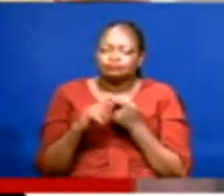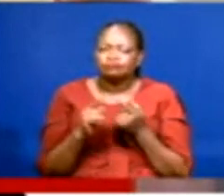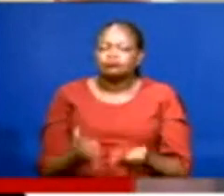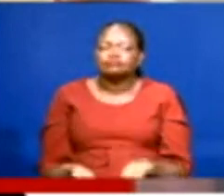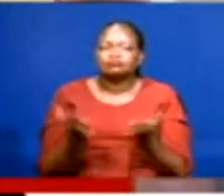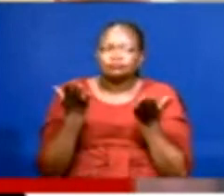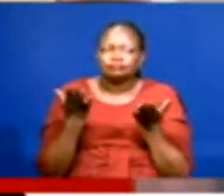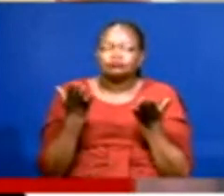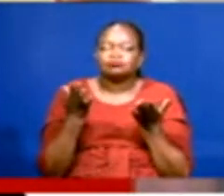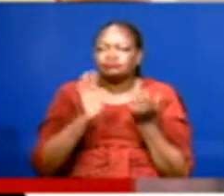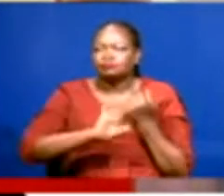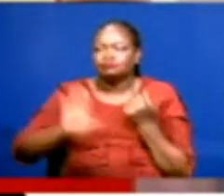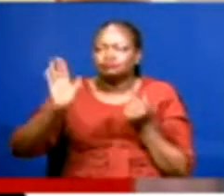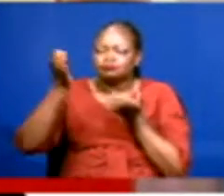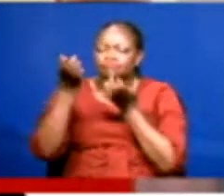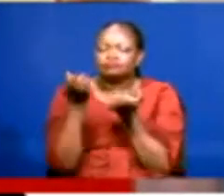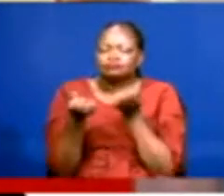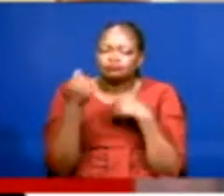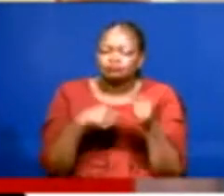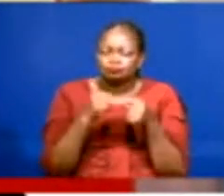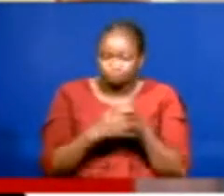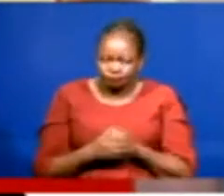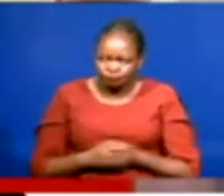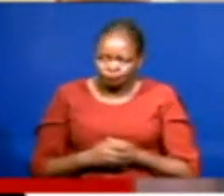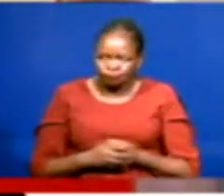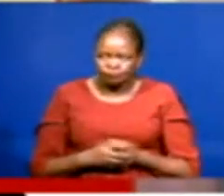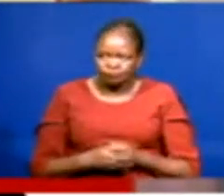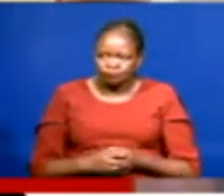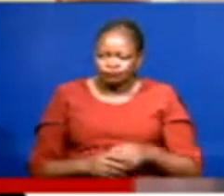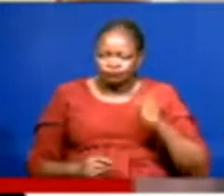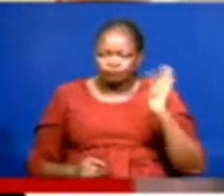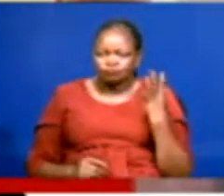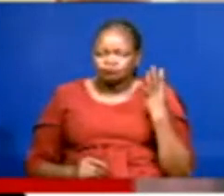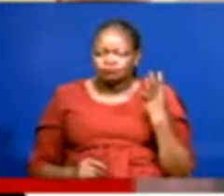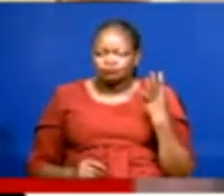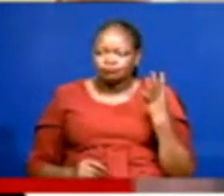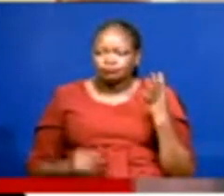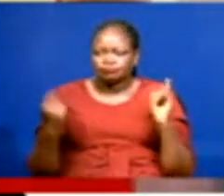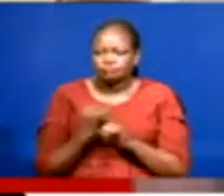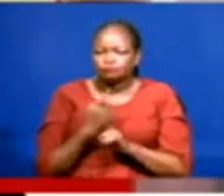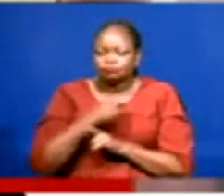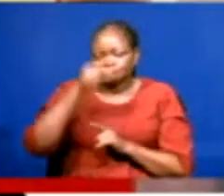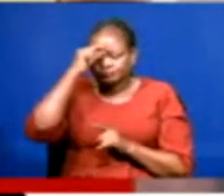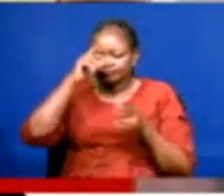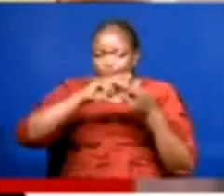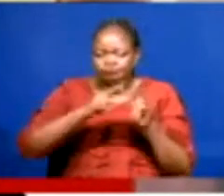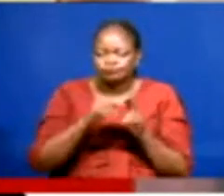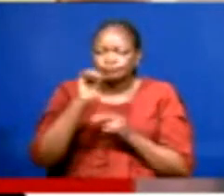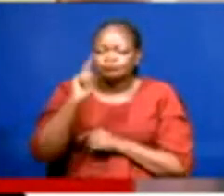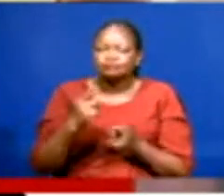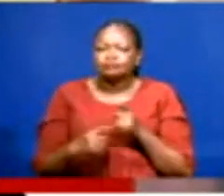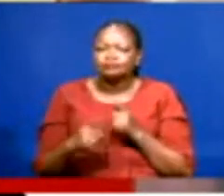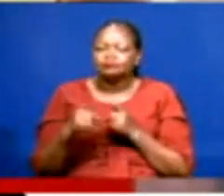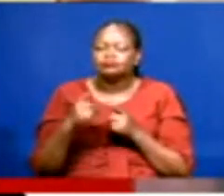enhance their business activities. Fourth, the Intergovernmental Relations Act